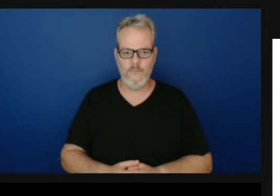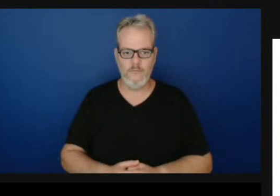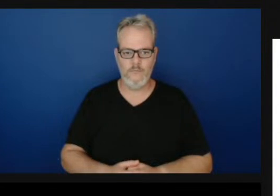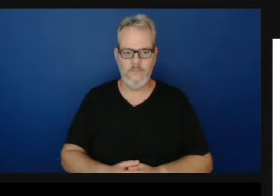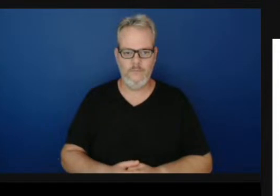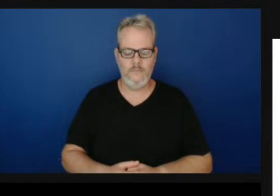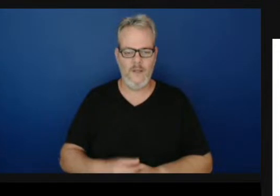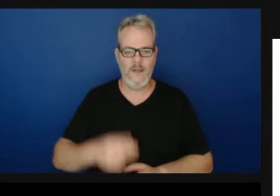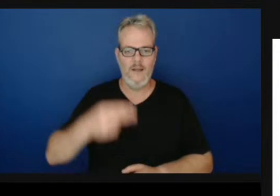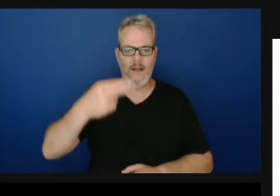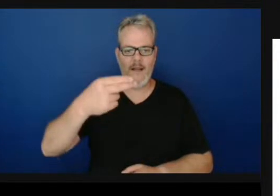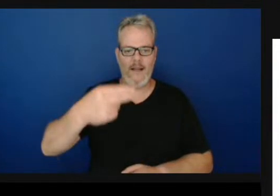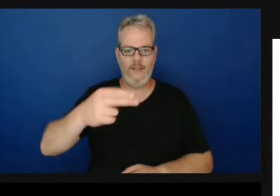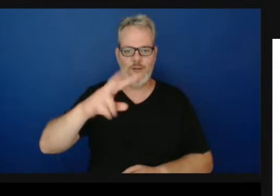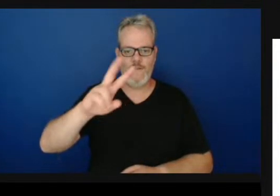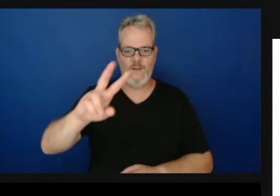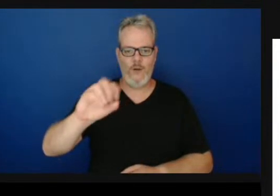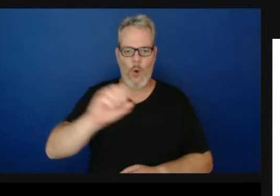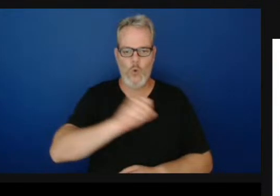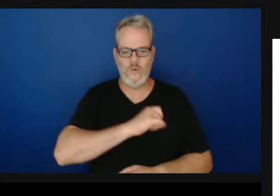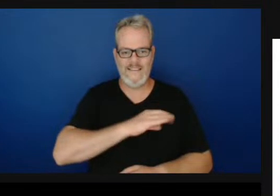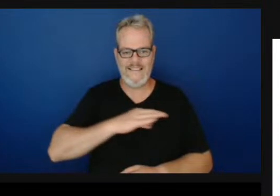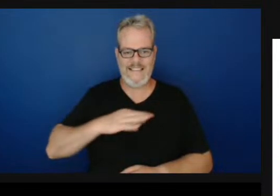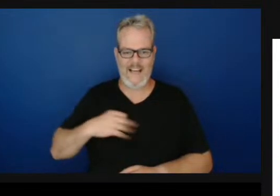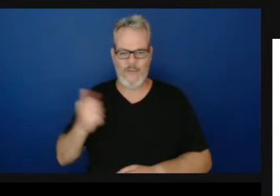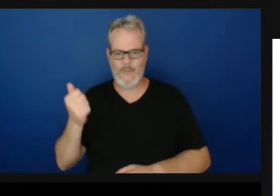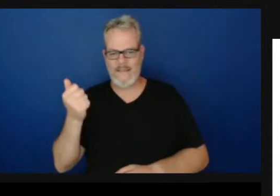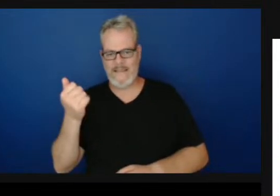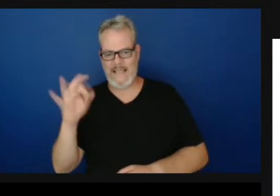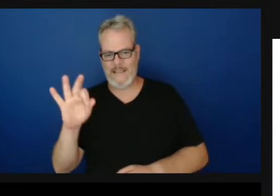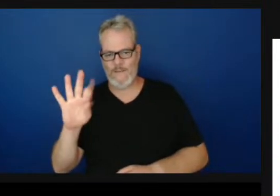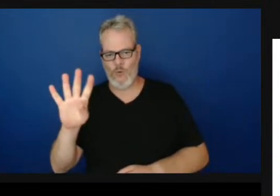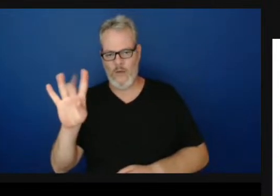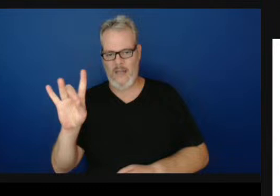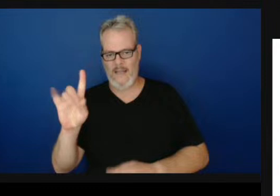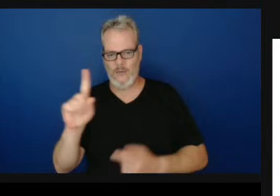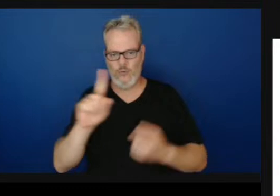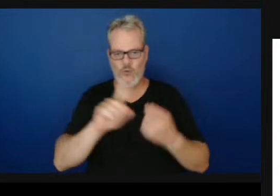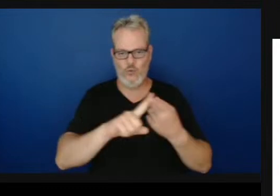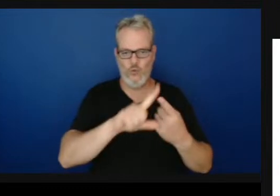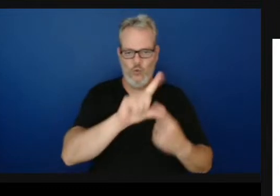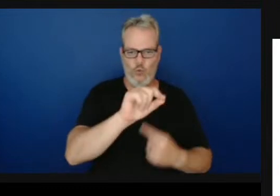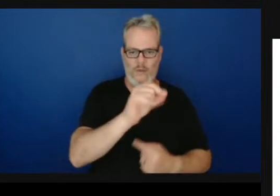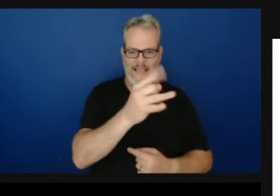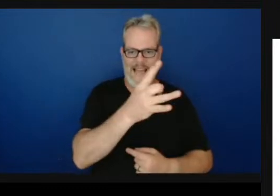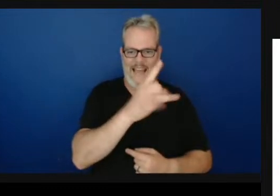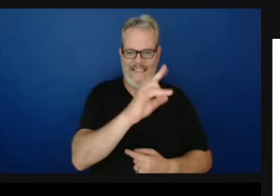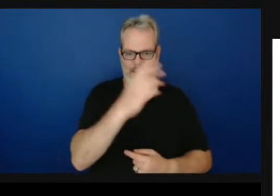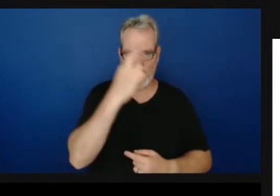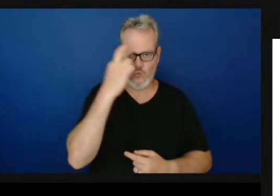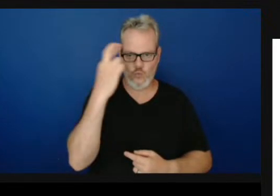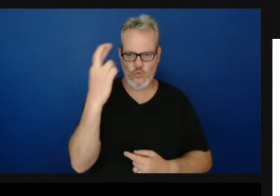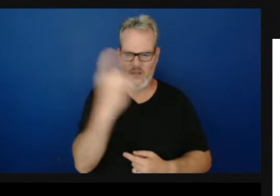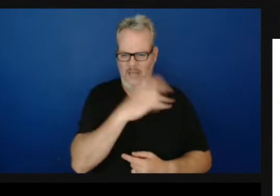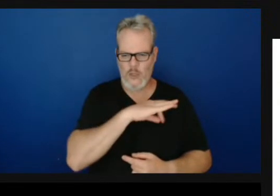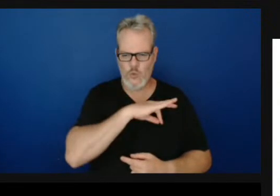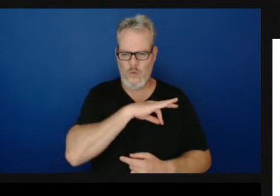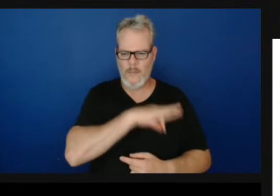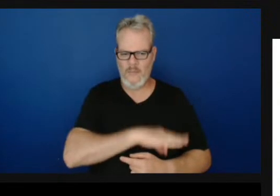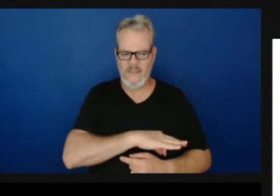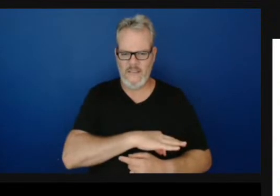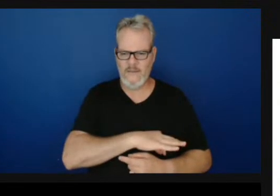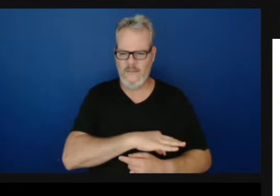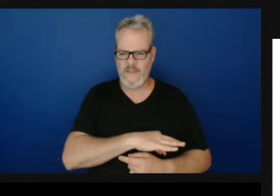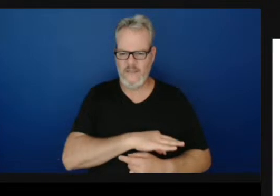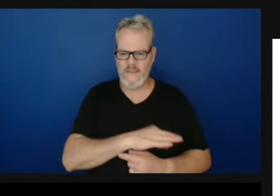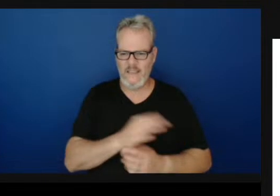HVO staff from 1948 through 2018 realized what a privilege and inspiration it was to